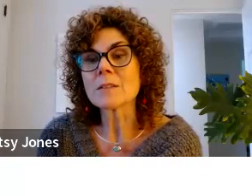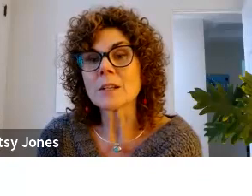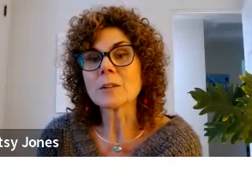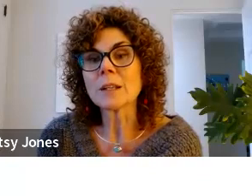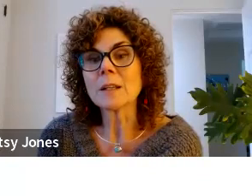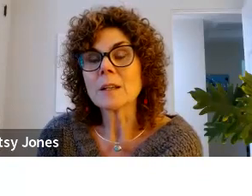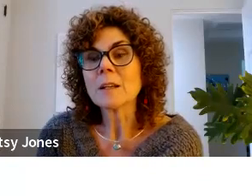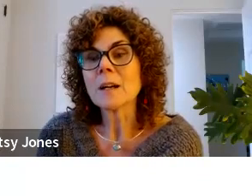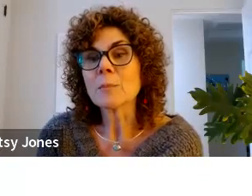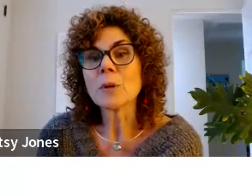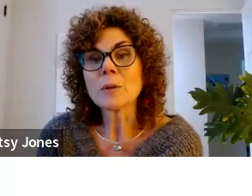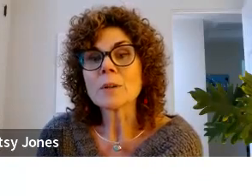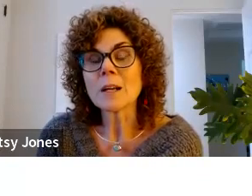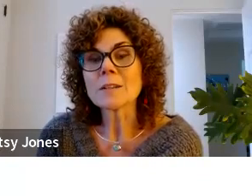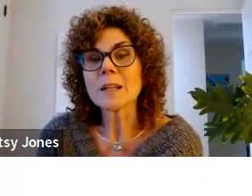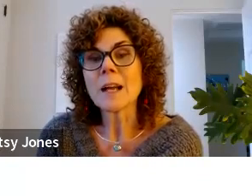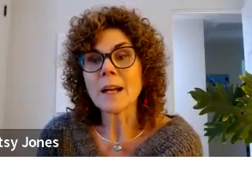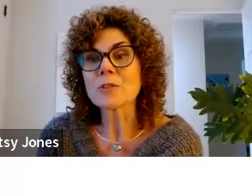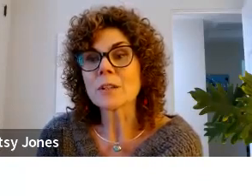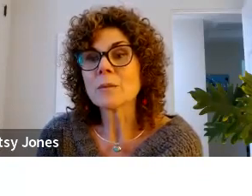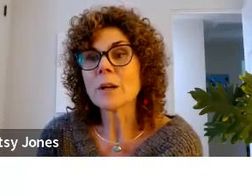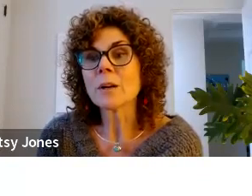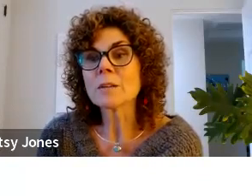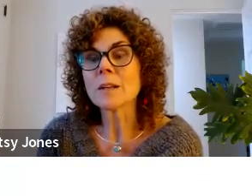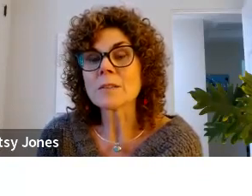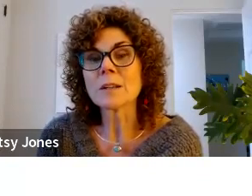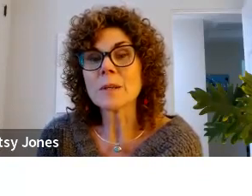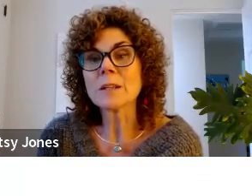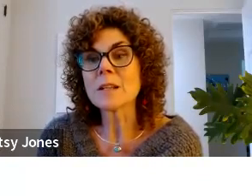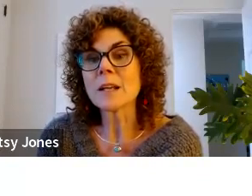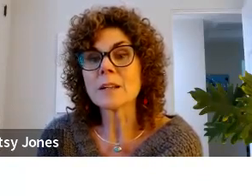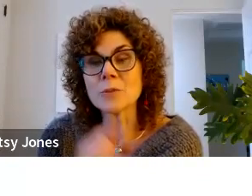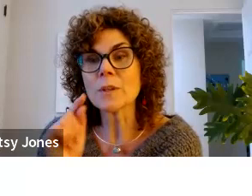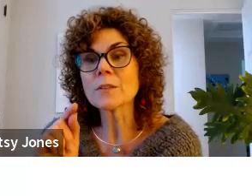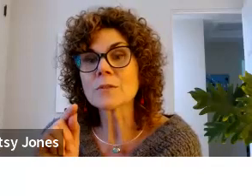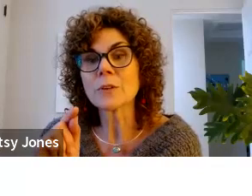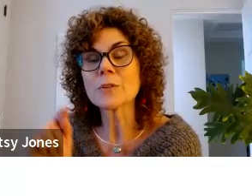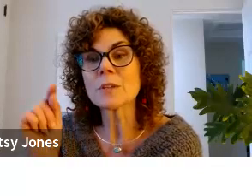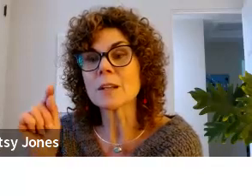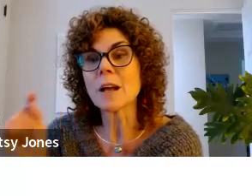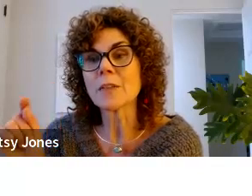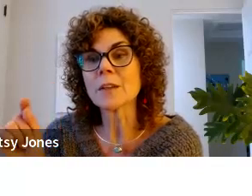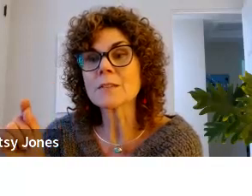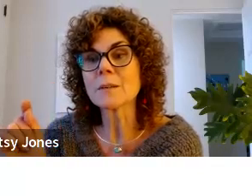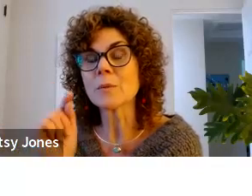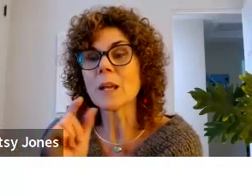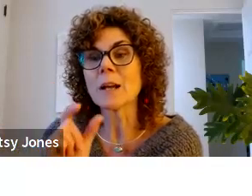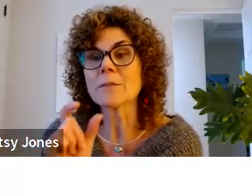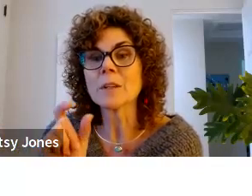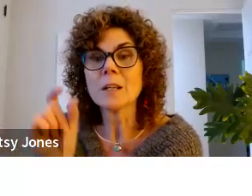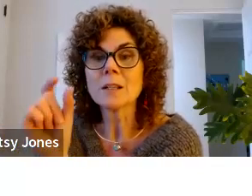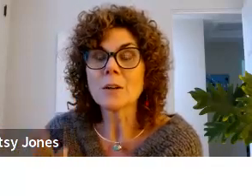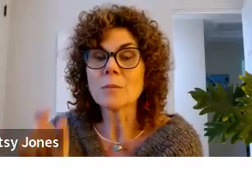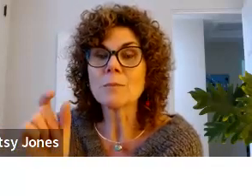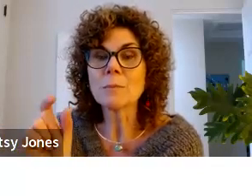aren't necessarily prioritizing action. We aren't as a committee saying, do this first and not this. I mean, we